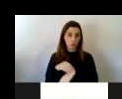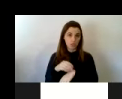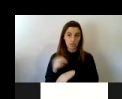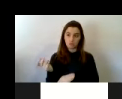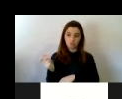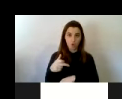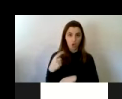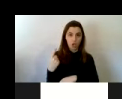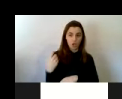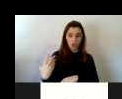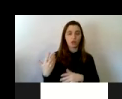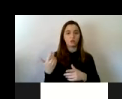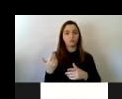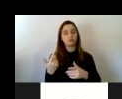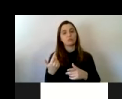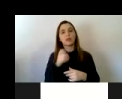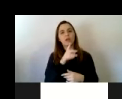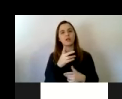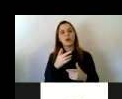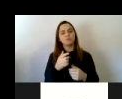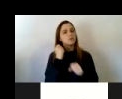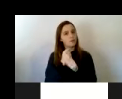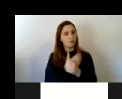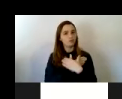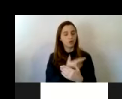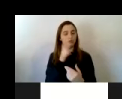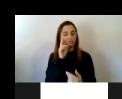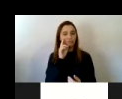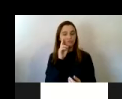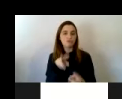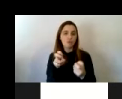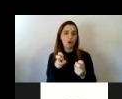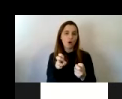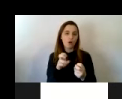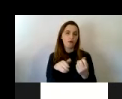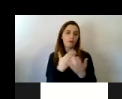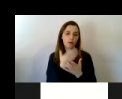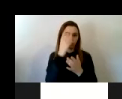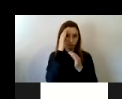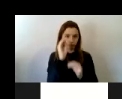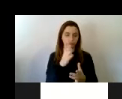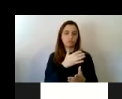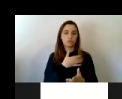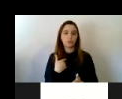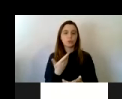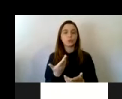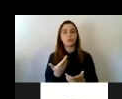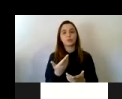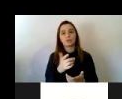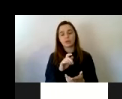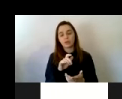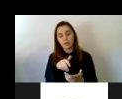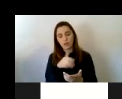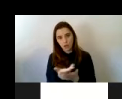find a voluntary work, you get education through this voluntary work, and you get a lot